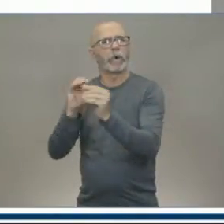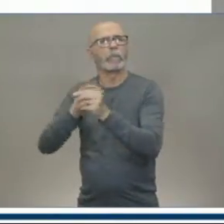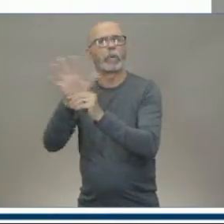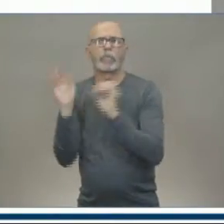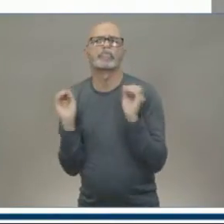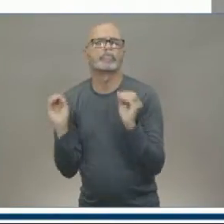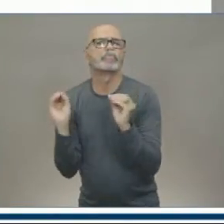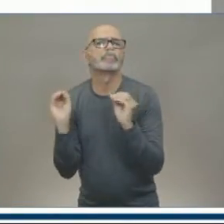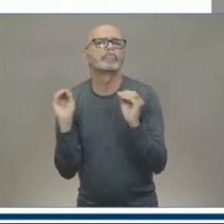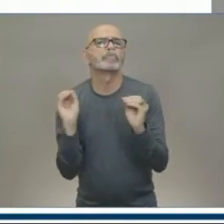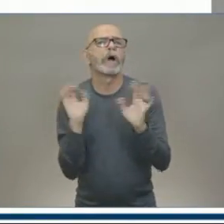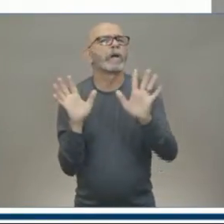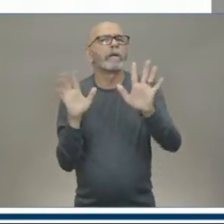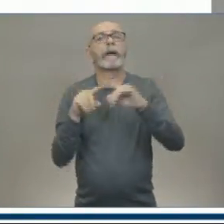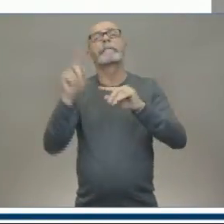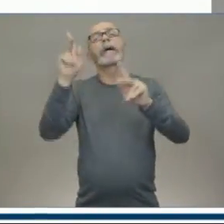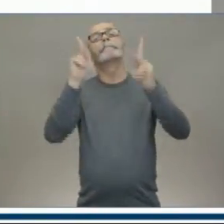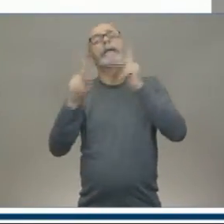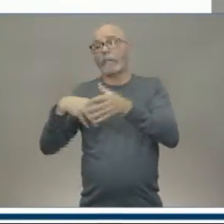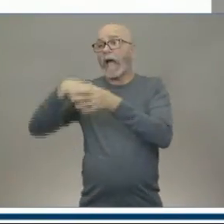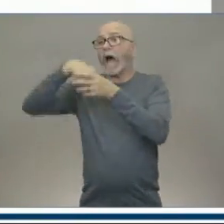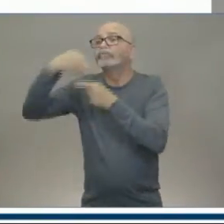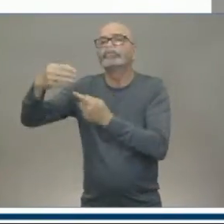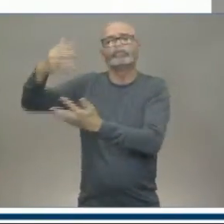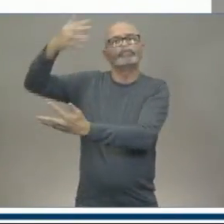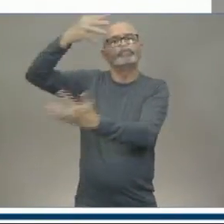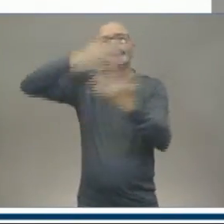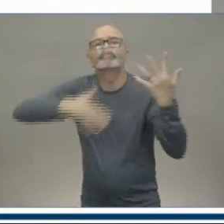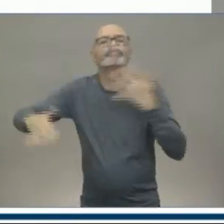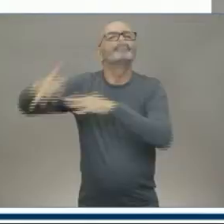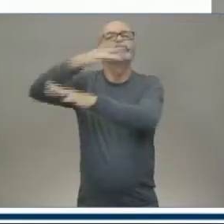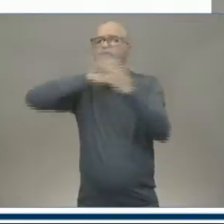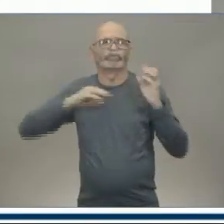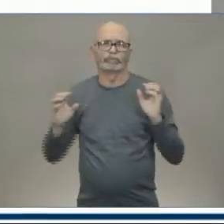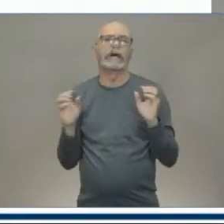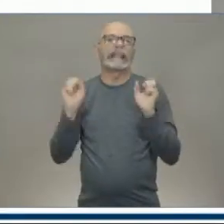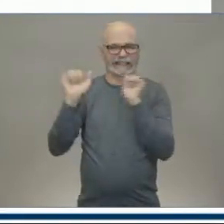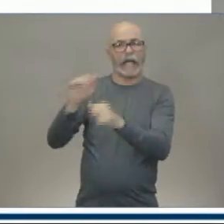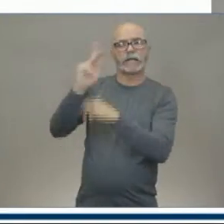events and social numbers that are driving transmission.